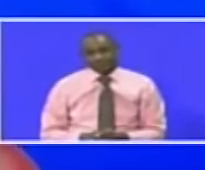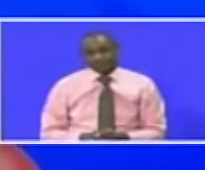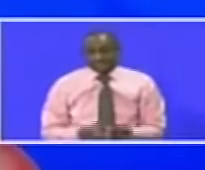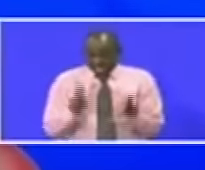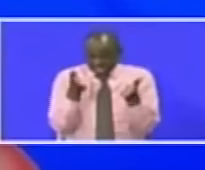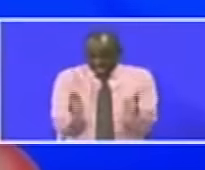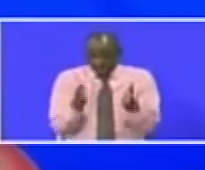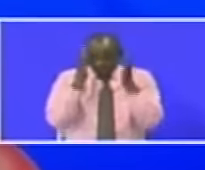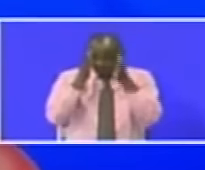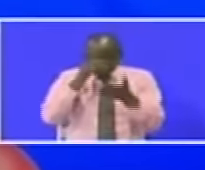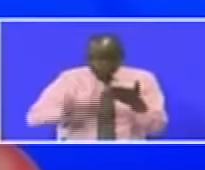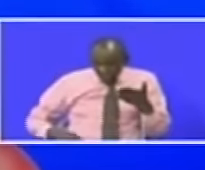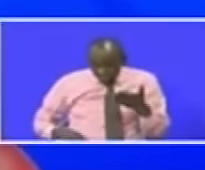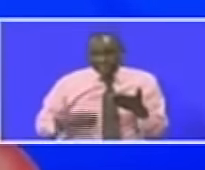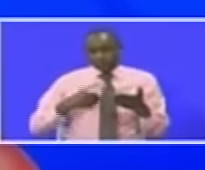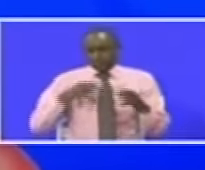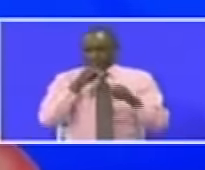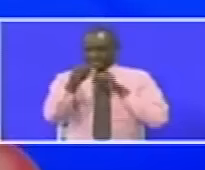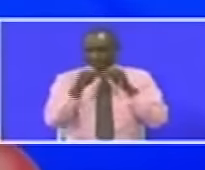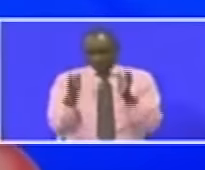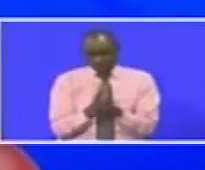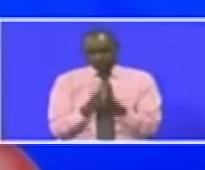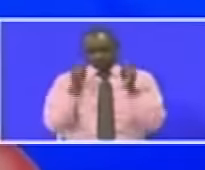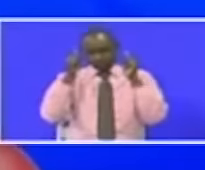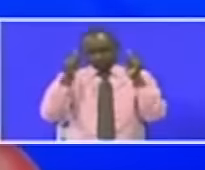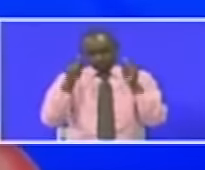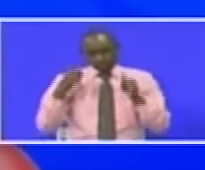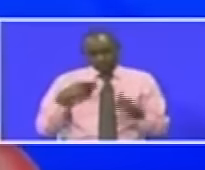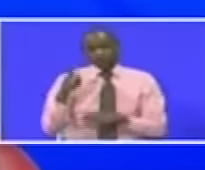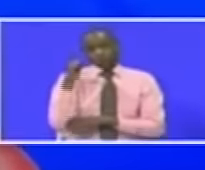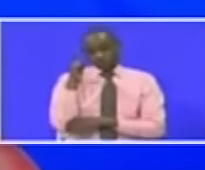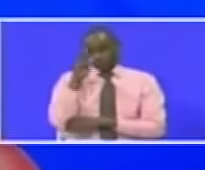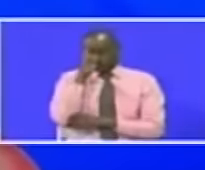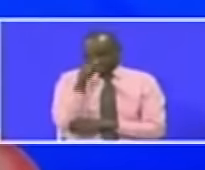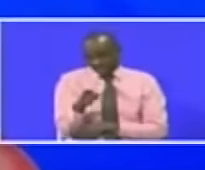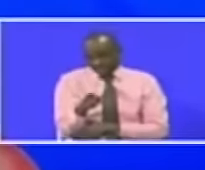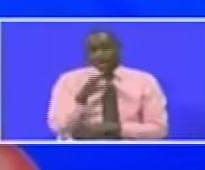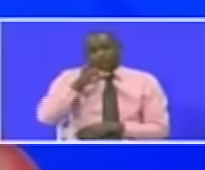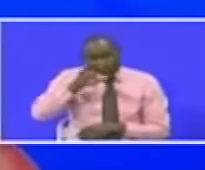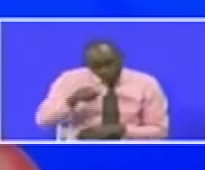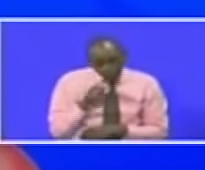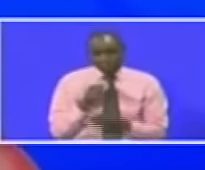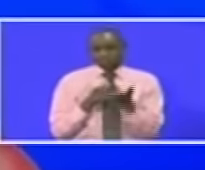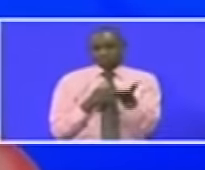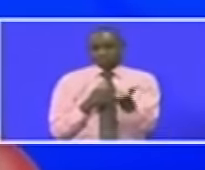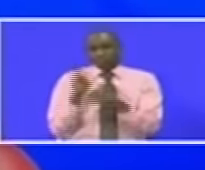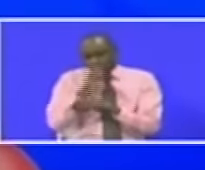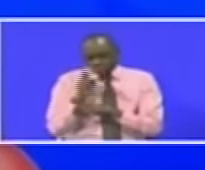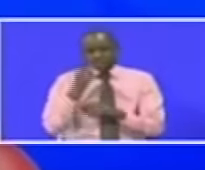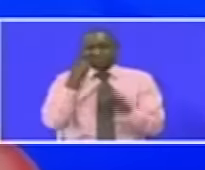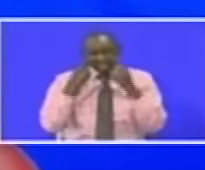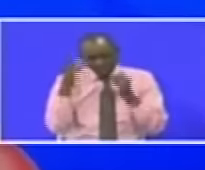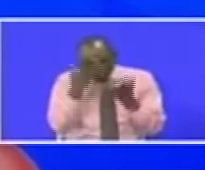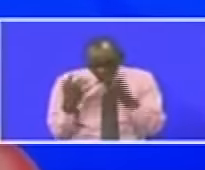Meanwhile, focus now shifts to the management of the protests by the law enforcers, right from crowd control to the use of tear gas